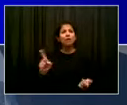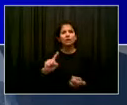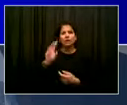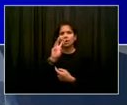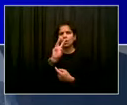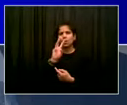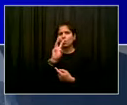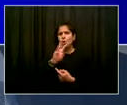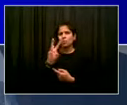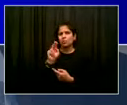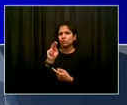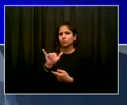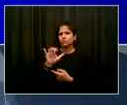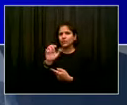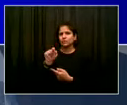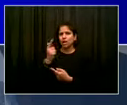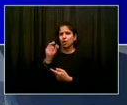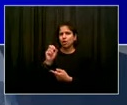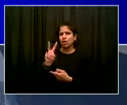nyc.gov/homevaccine, or you can call